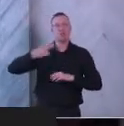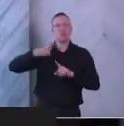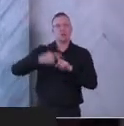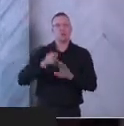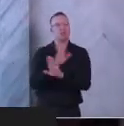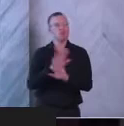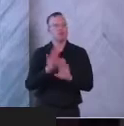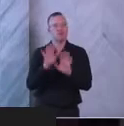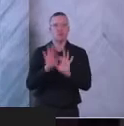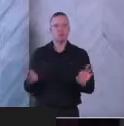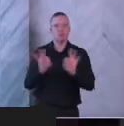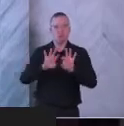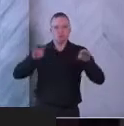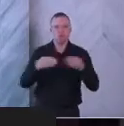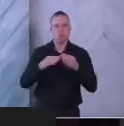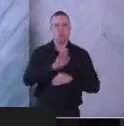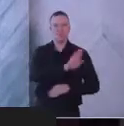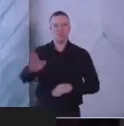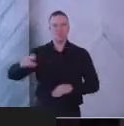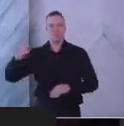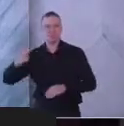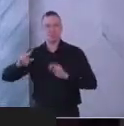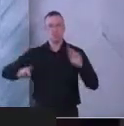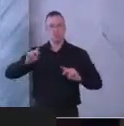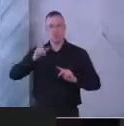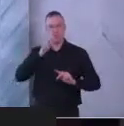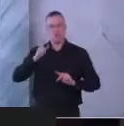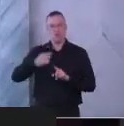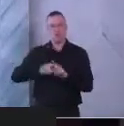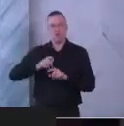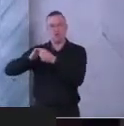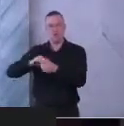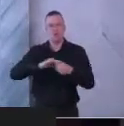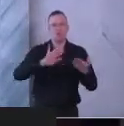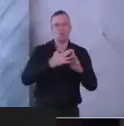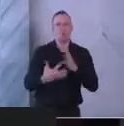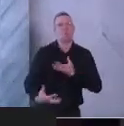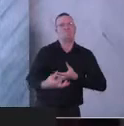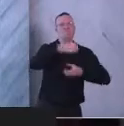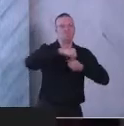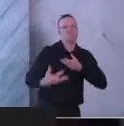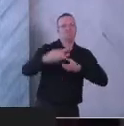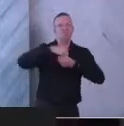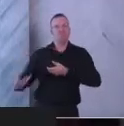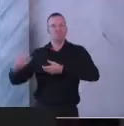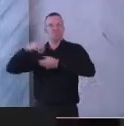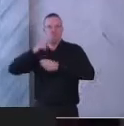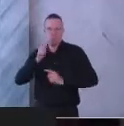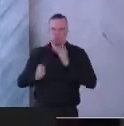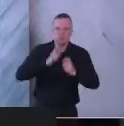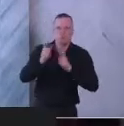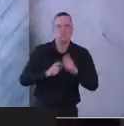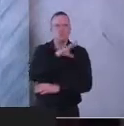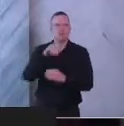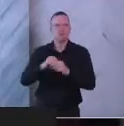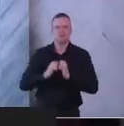hard to incorporate the history of people from marginalized communities who've made significant contributions to the development